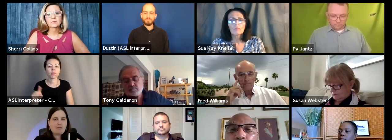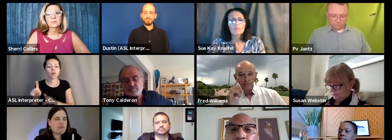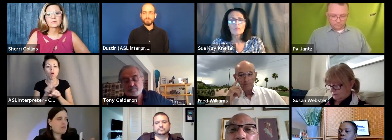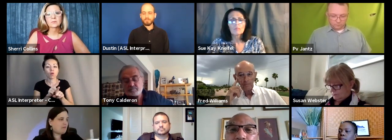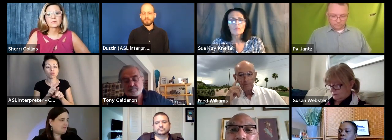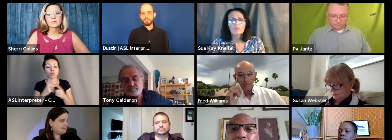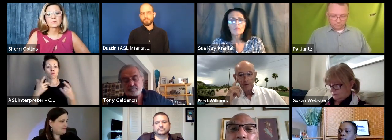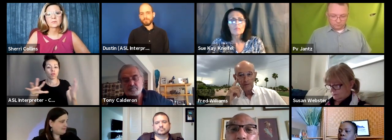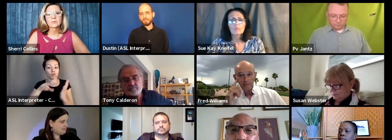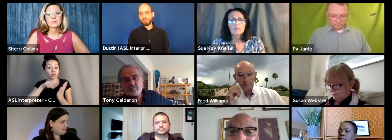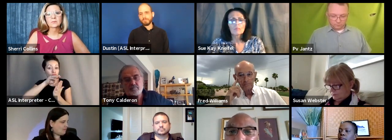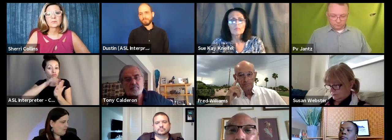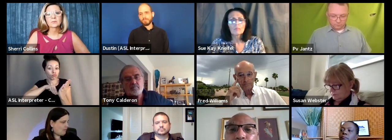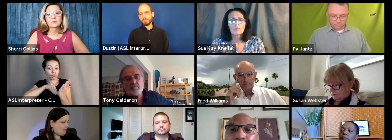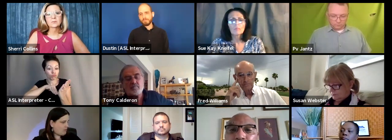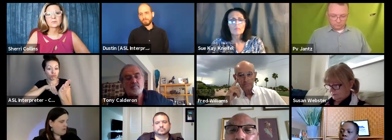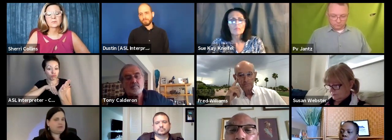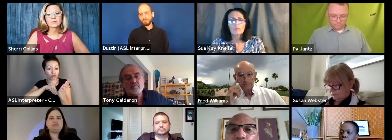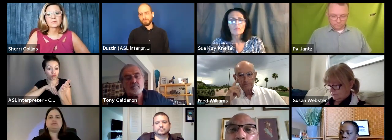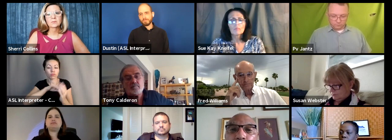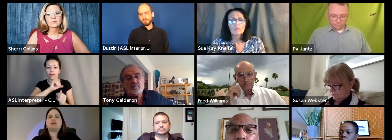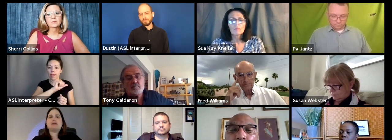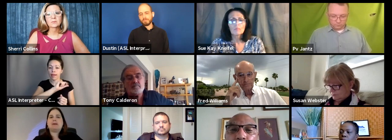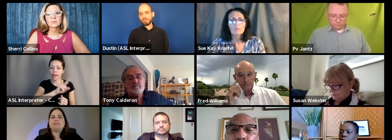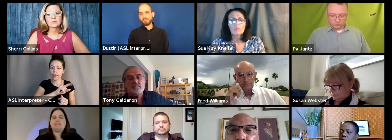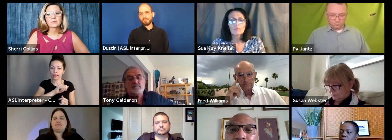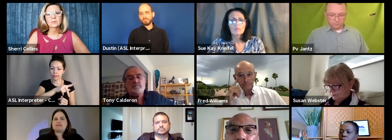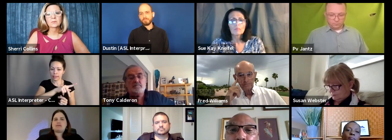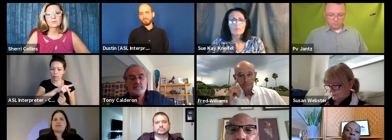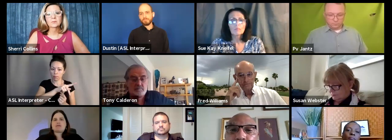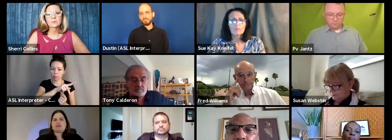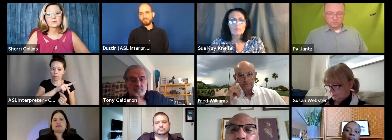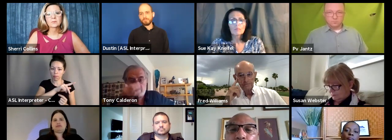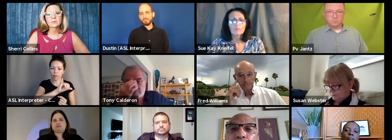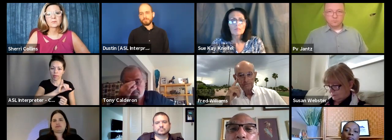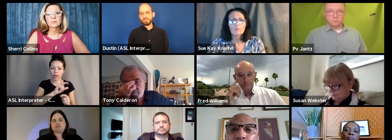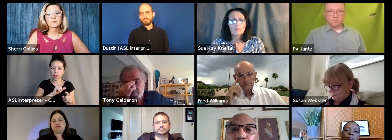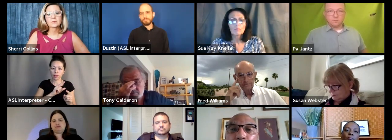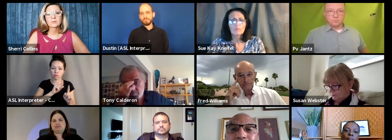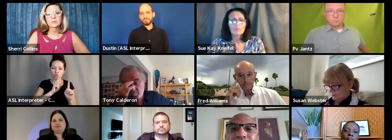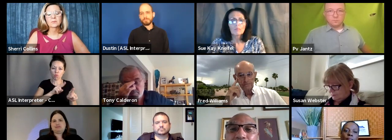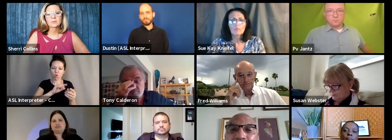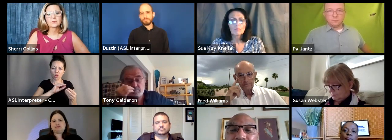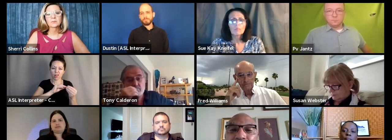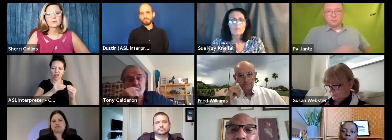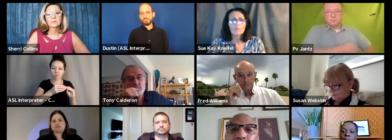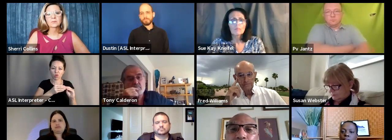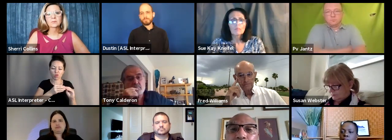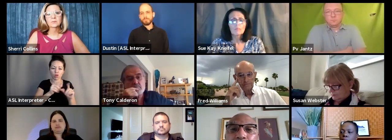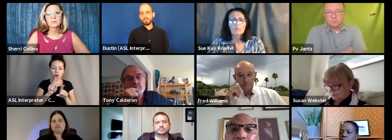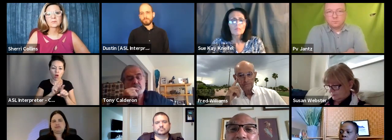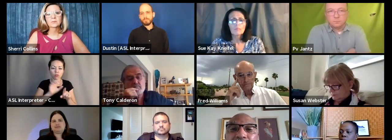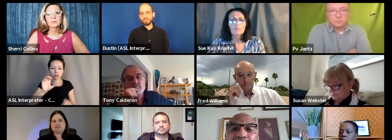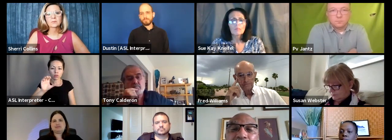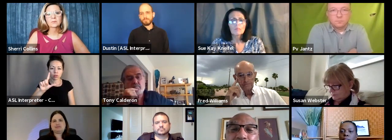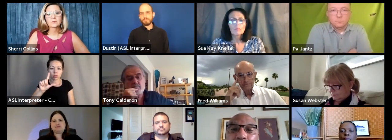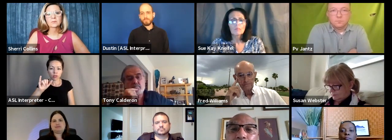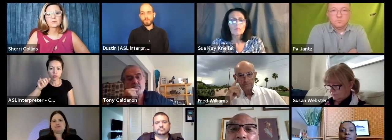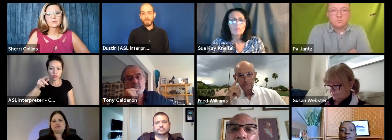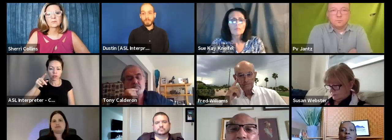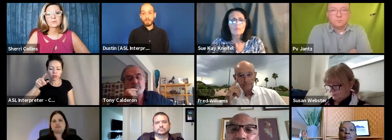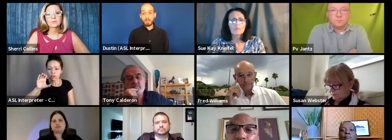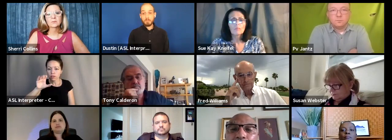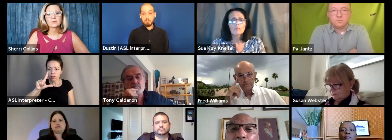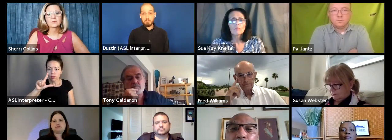in addition to AZIP, which is our reporting numbers, as well as CLIP. CLIP is